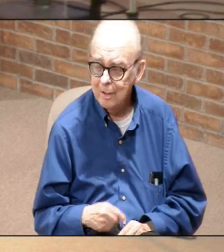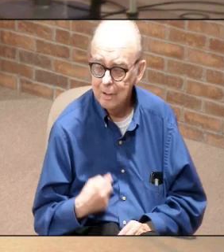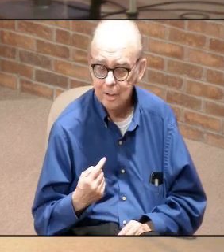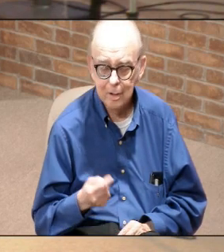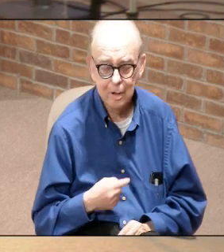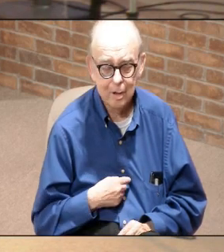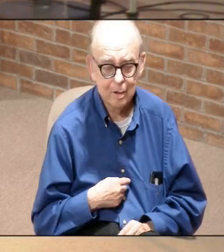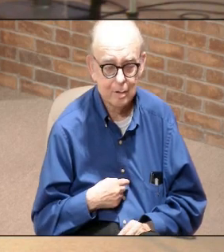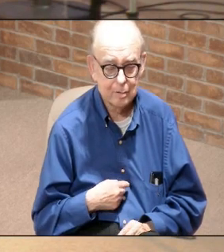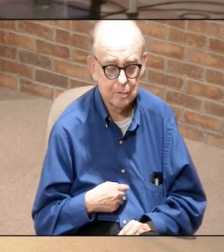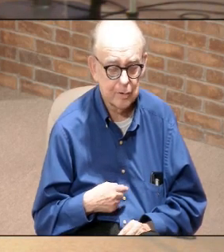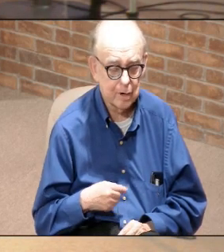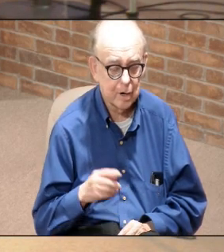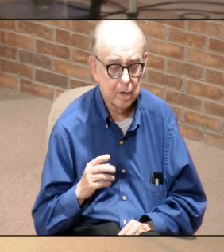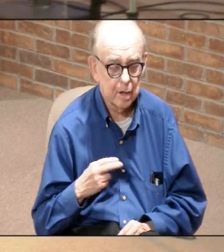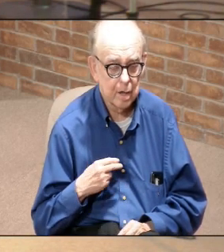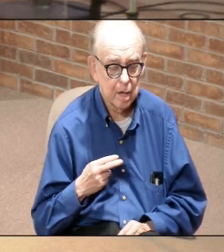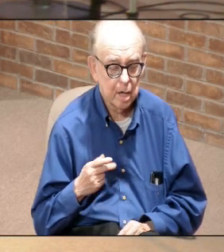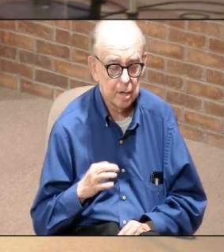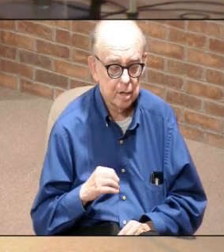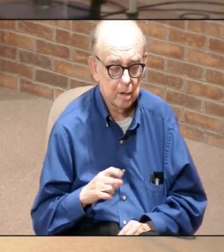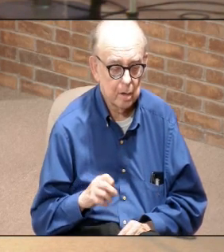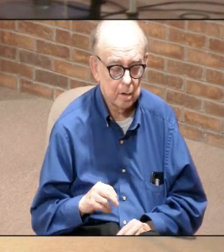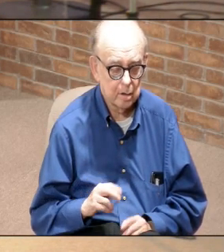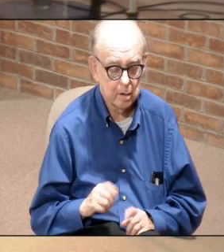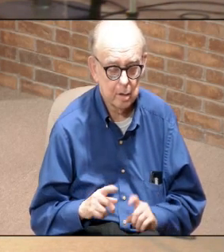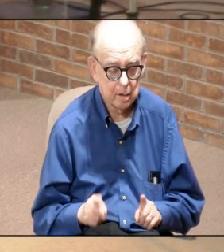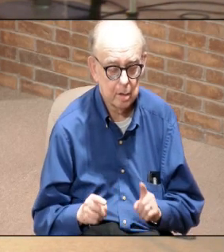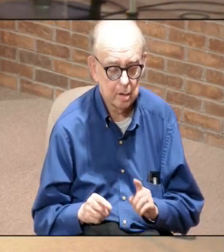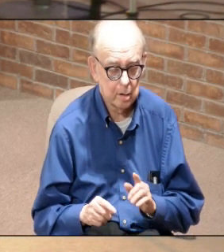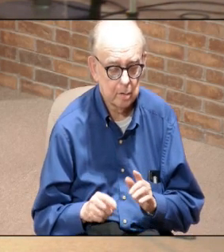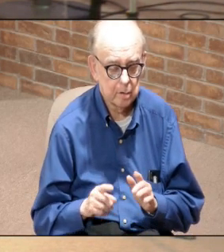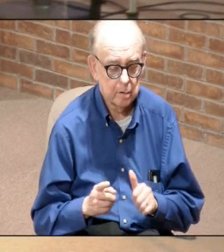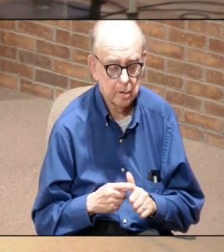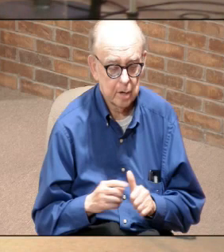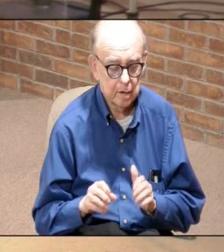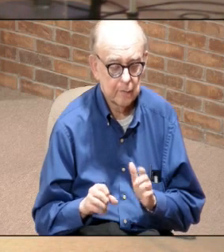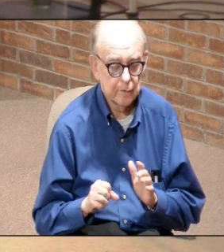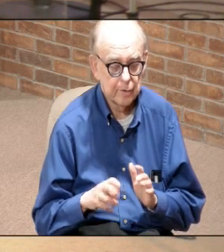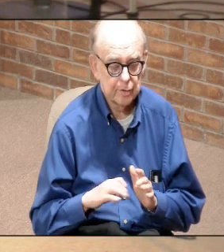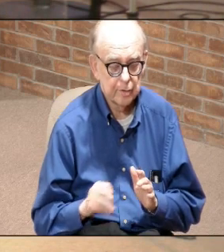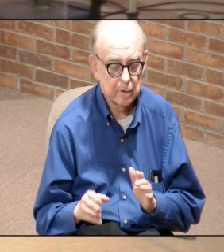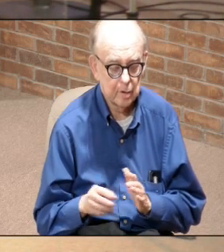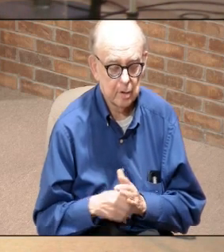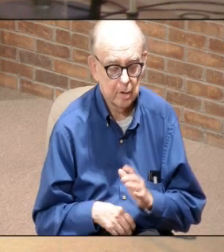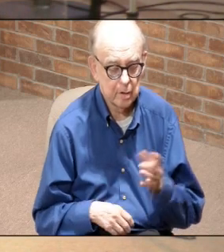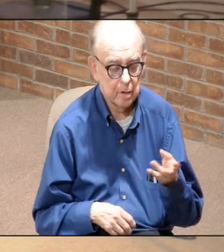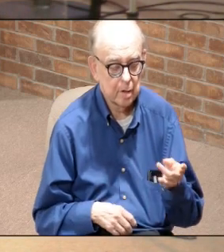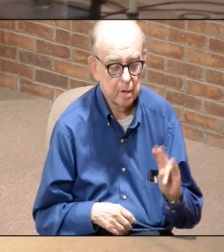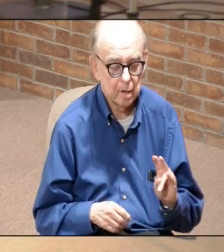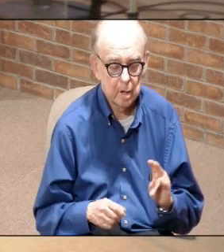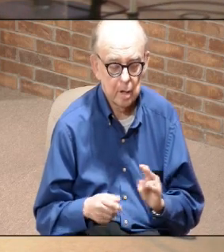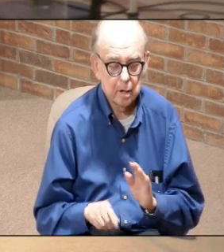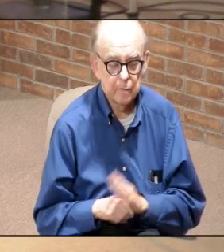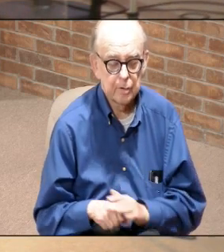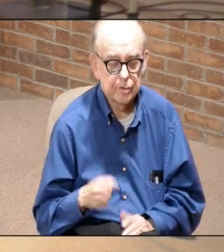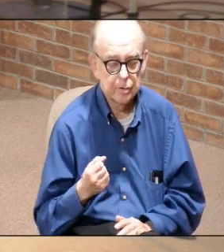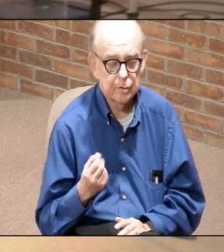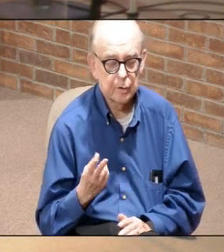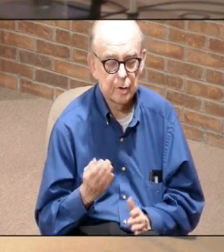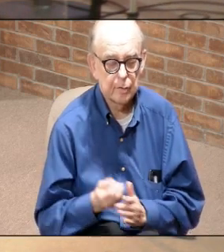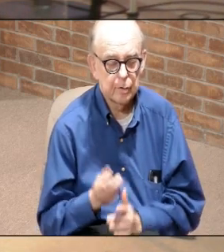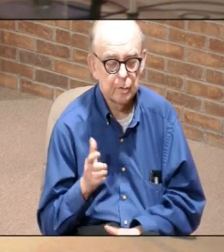We're human. So let's go to 1 Samuel chapter 17, verses 12 through 28.